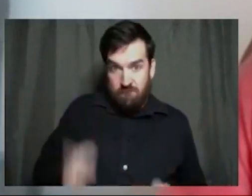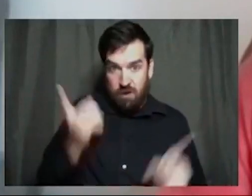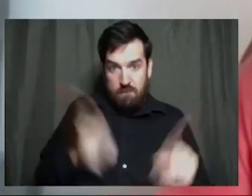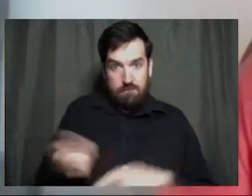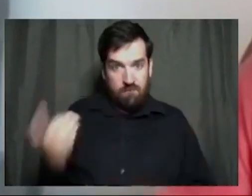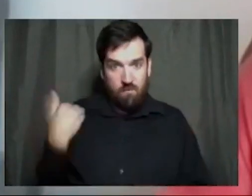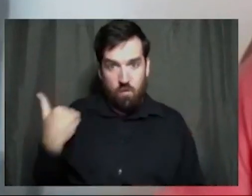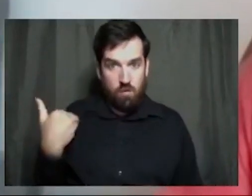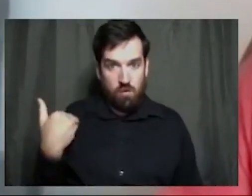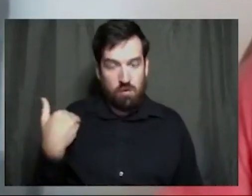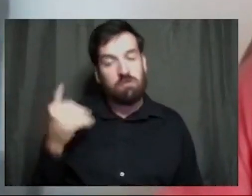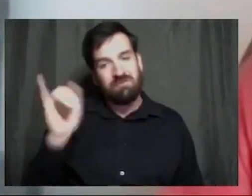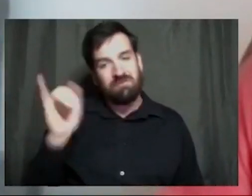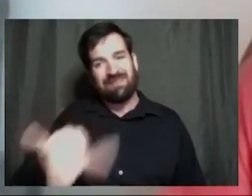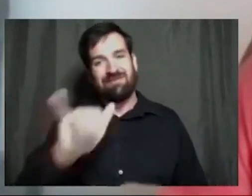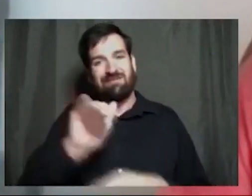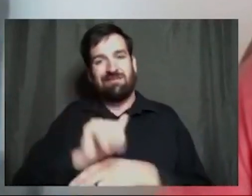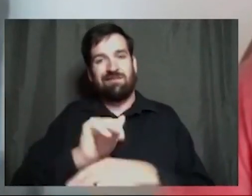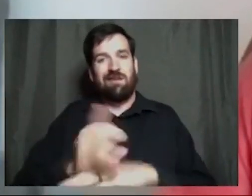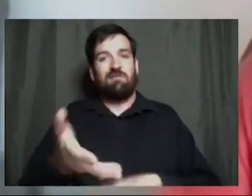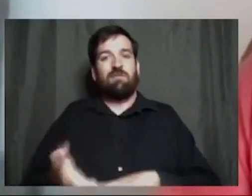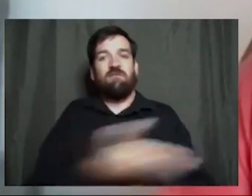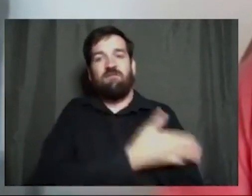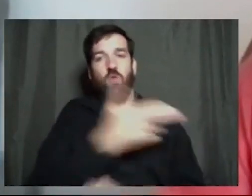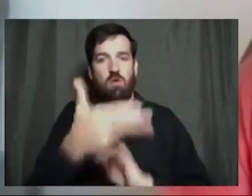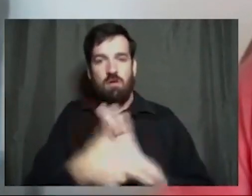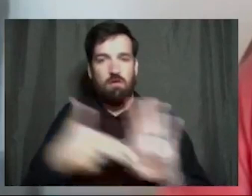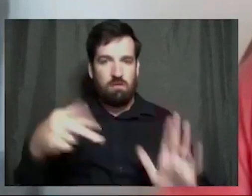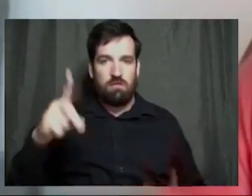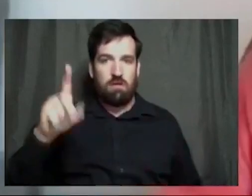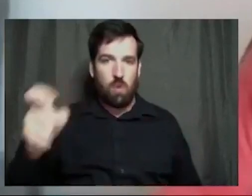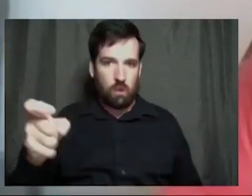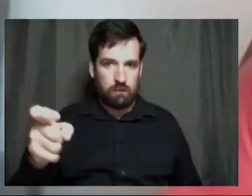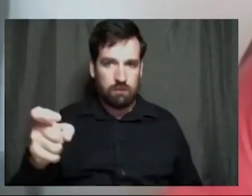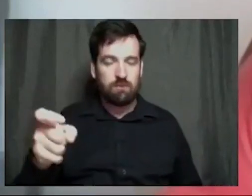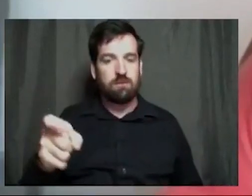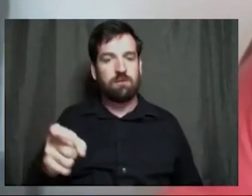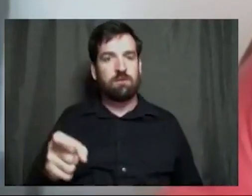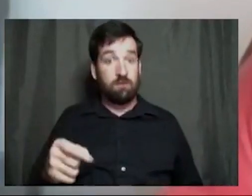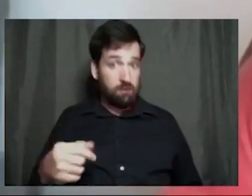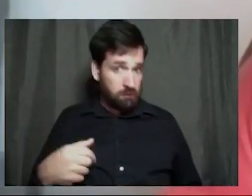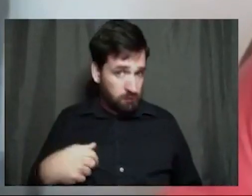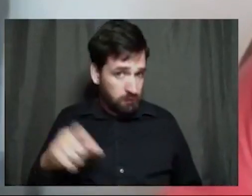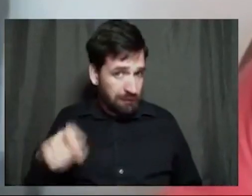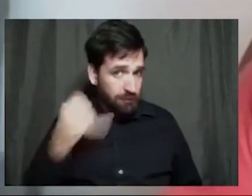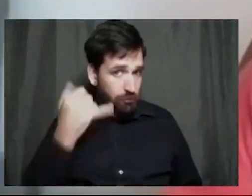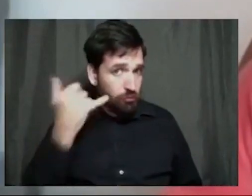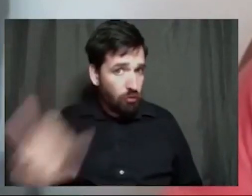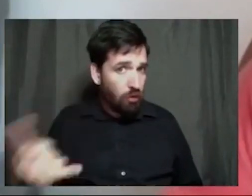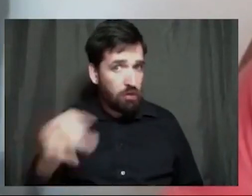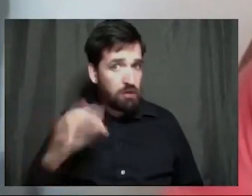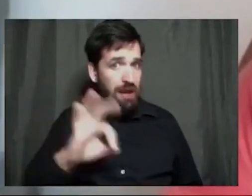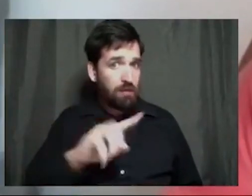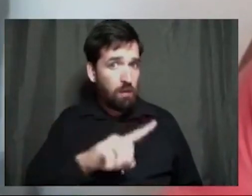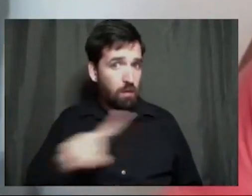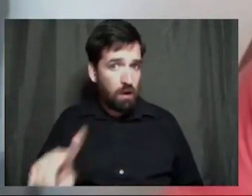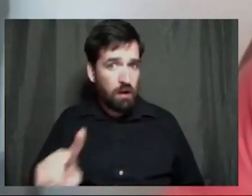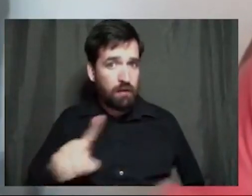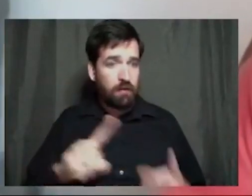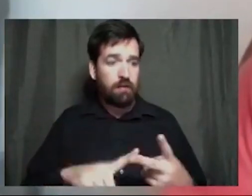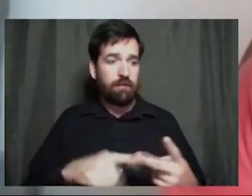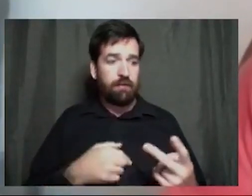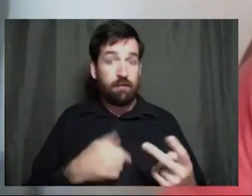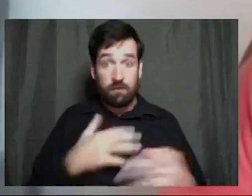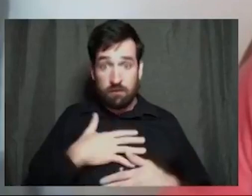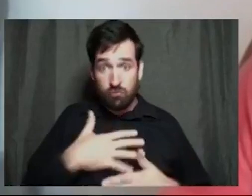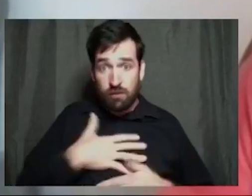again, that's the night before she was diagnosed. But that was one of those, do I need to call 911? Is she breathing enough?